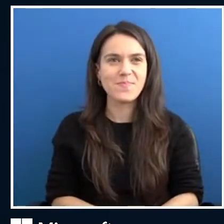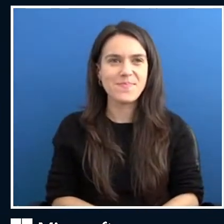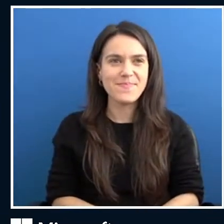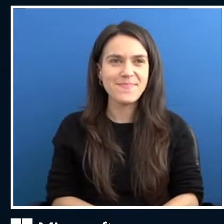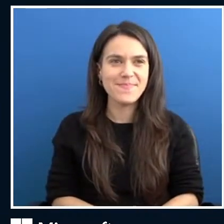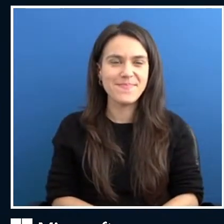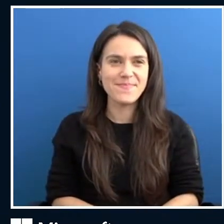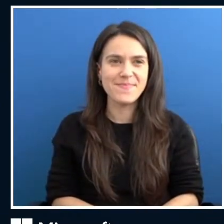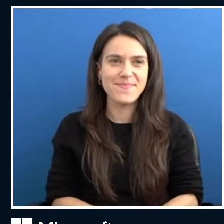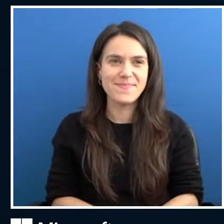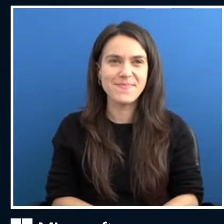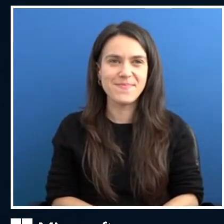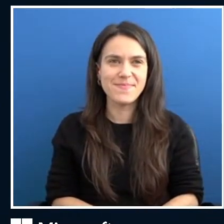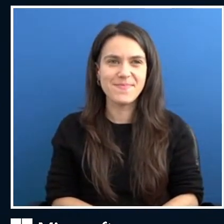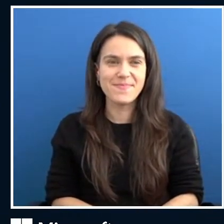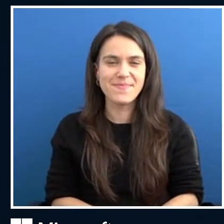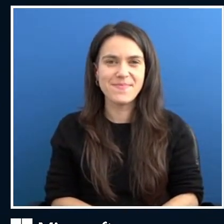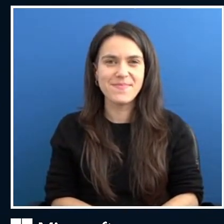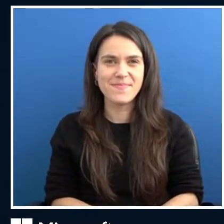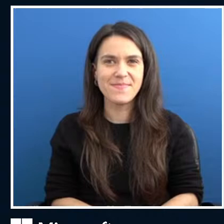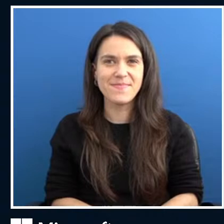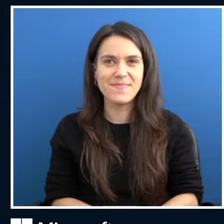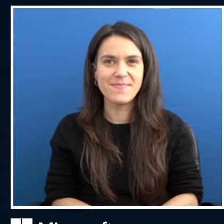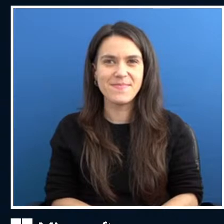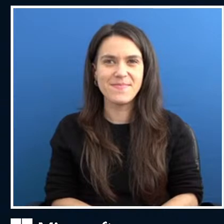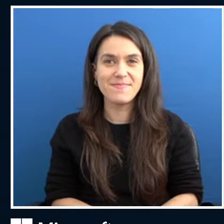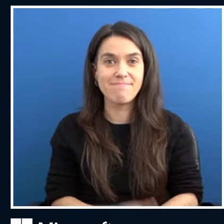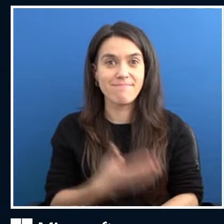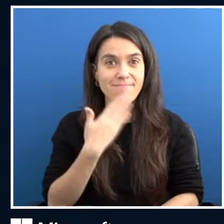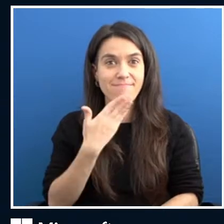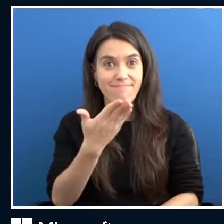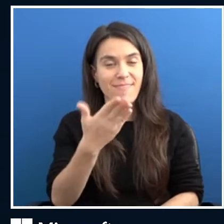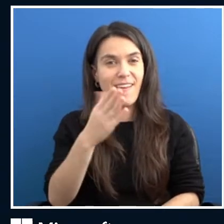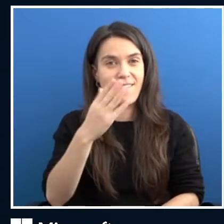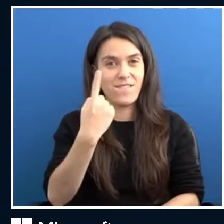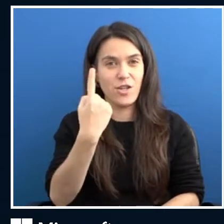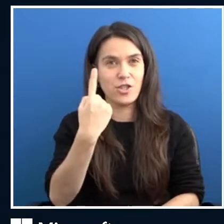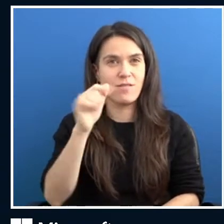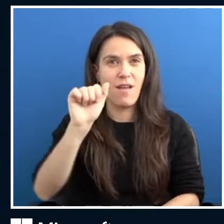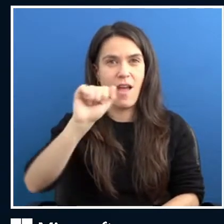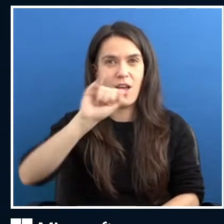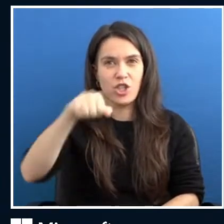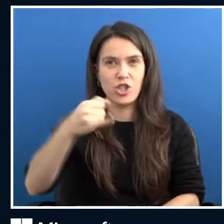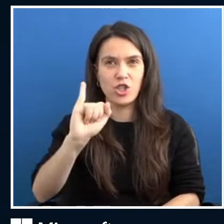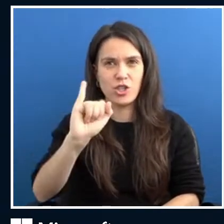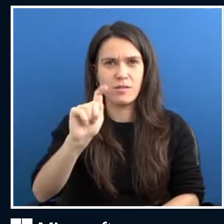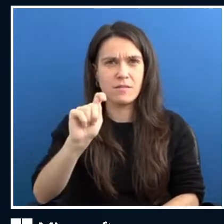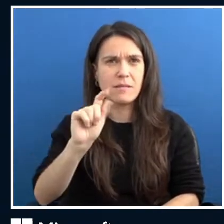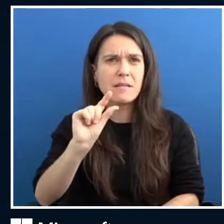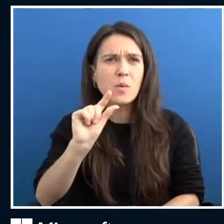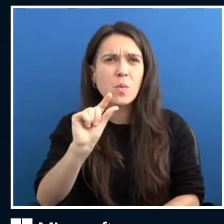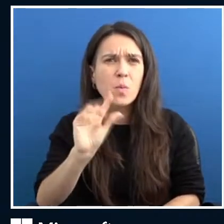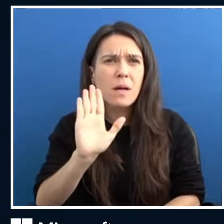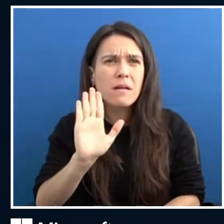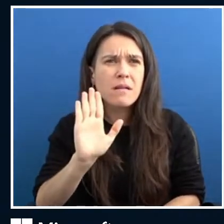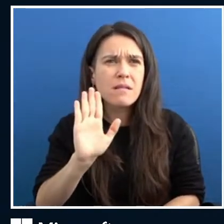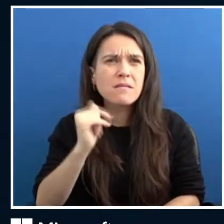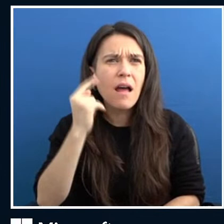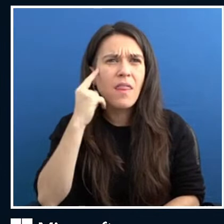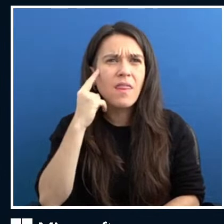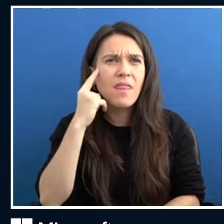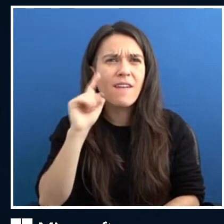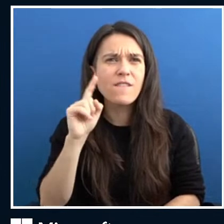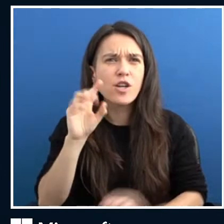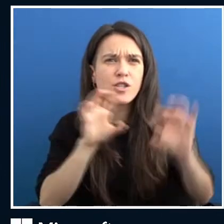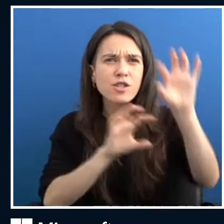clockwise audience, so Ajit, would you like to introduce yourself? Oh, hang on 1 second, Lee. We just need all of our panelists to, there